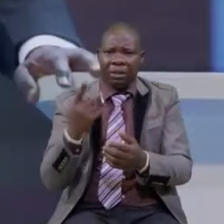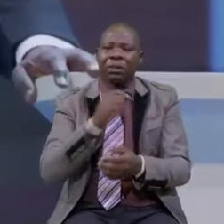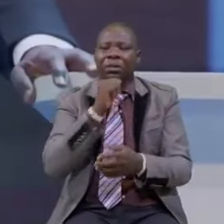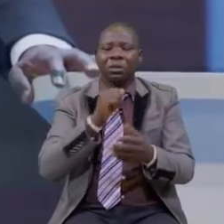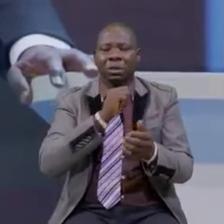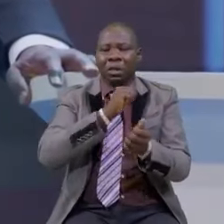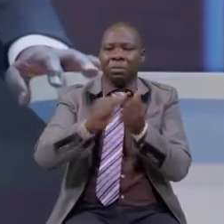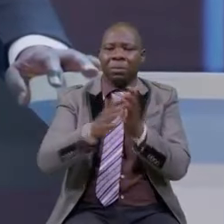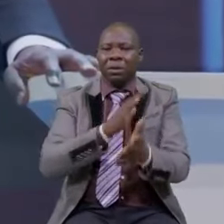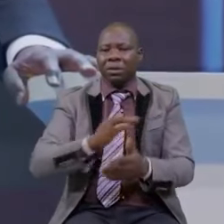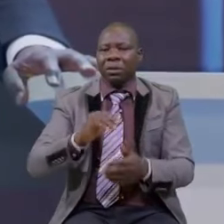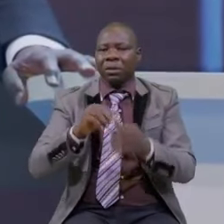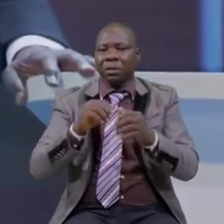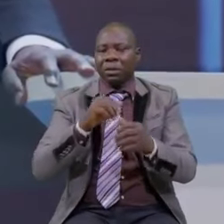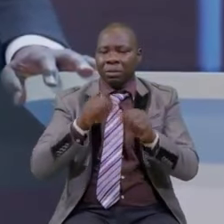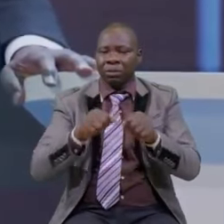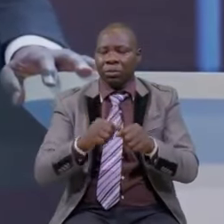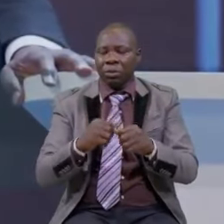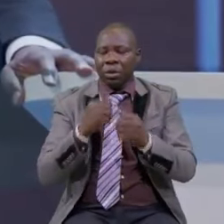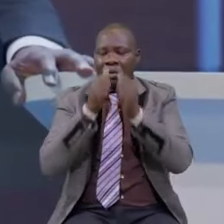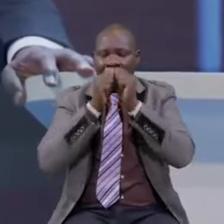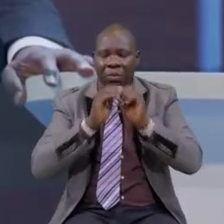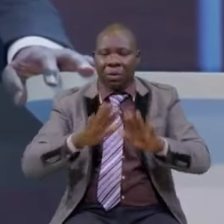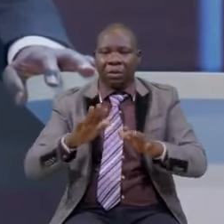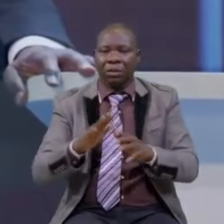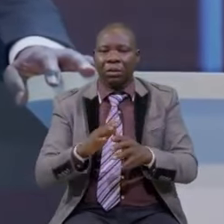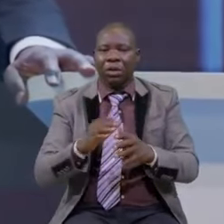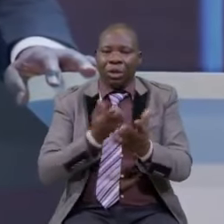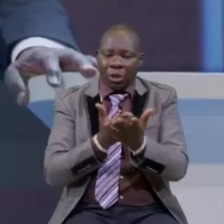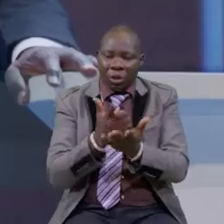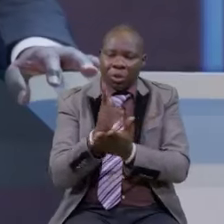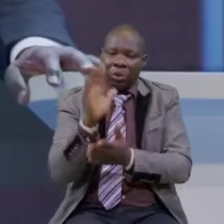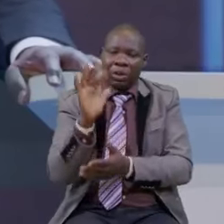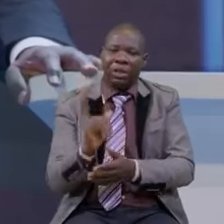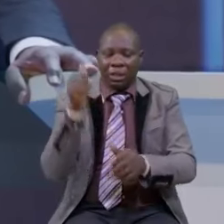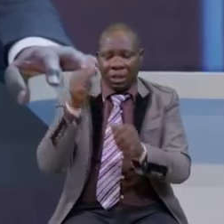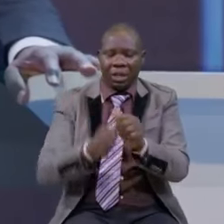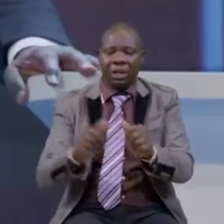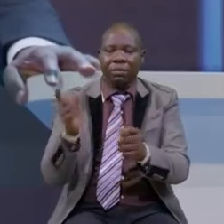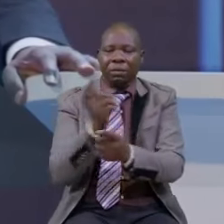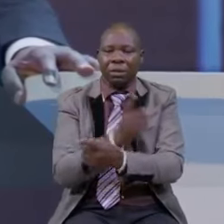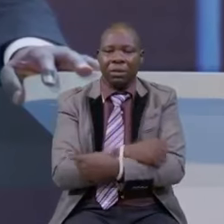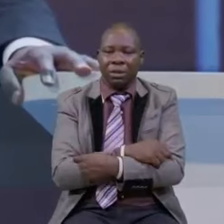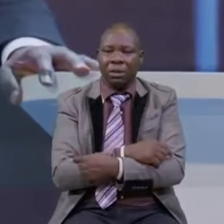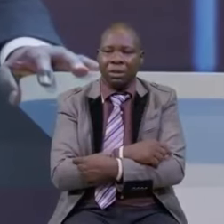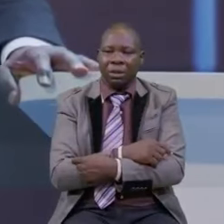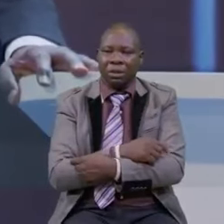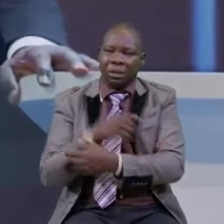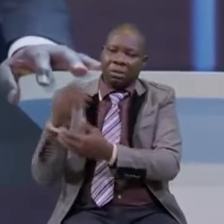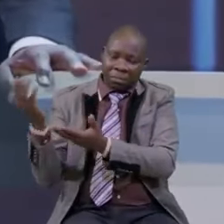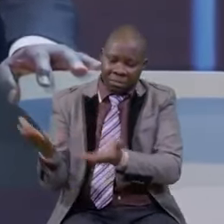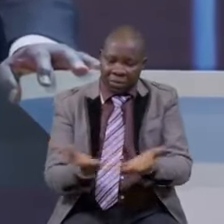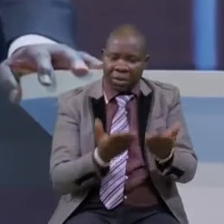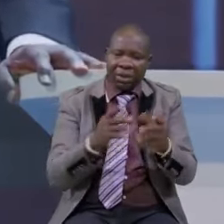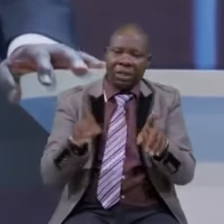imperishable beatitudes loyally every day. Bearing it like fruit. Giving